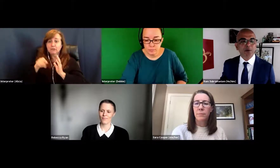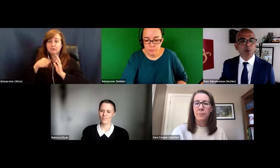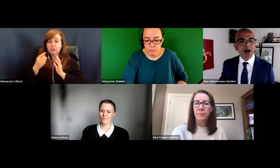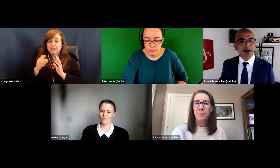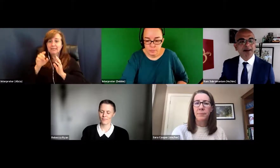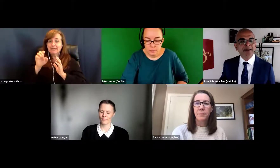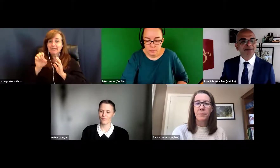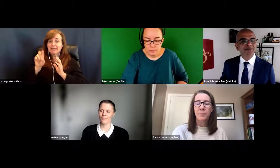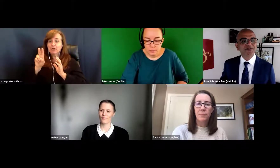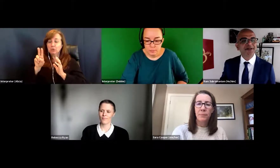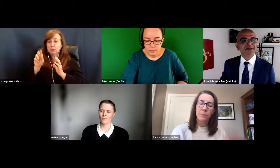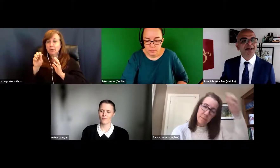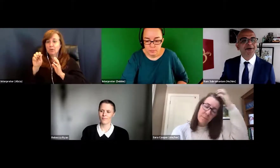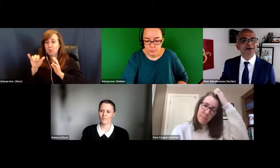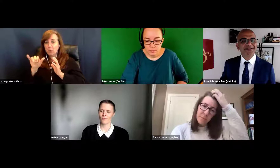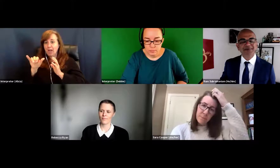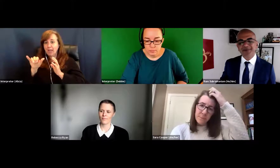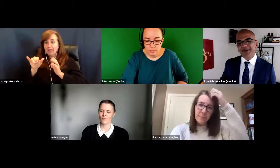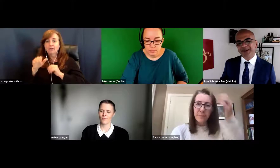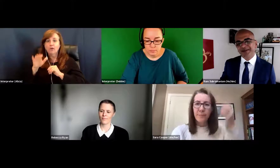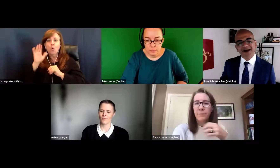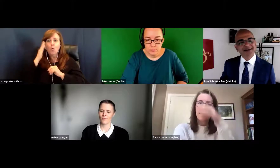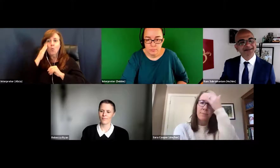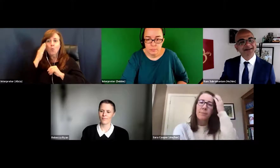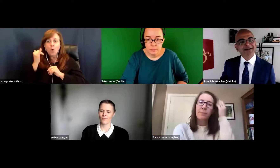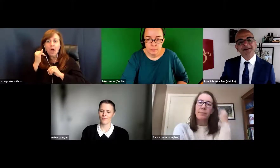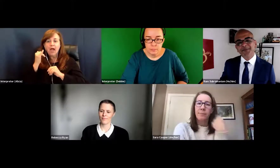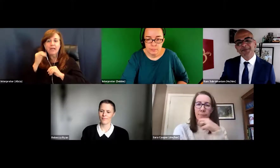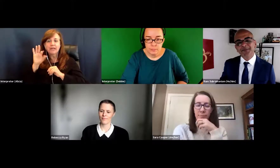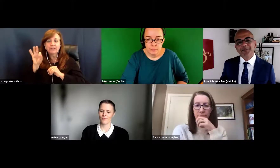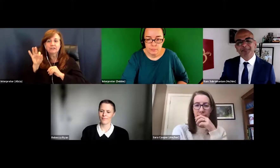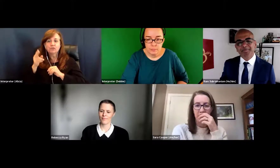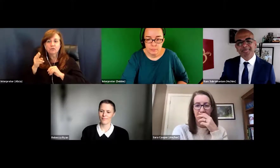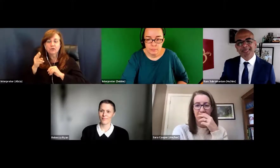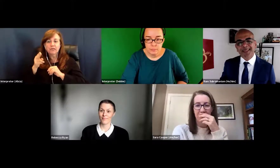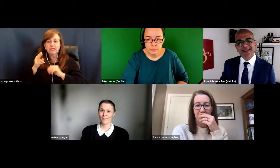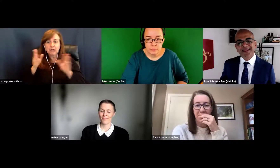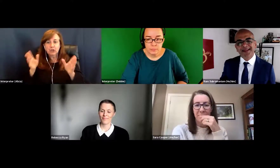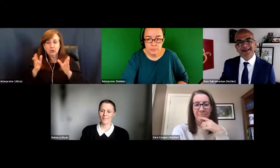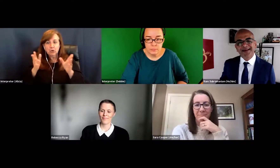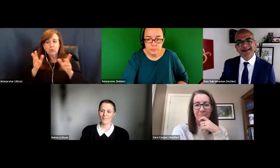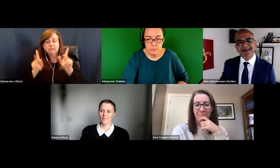EUA, why is Foothill encouraging people to get vaccinated?